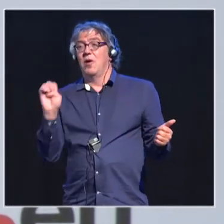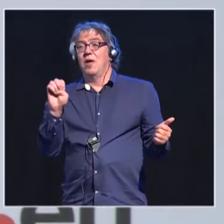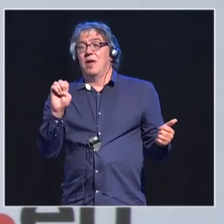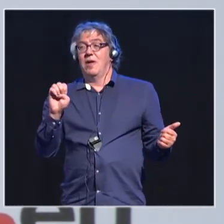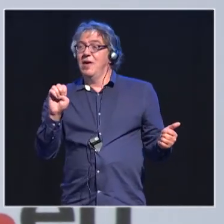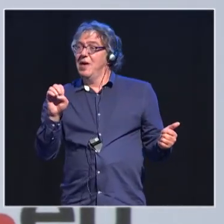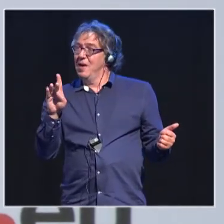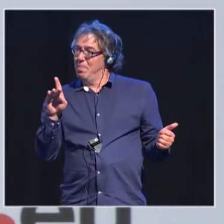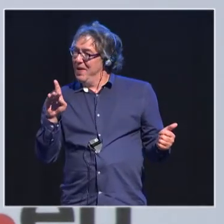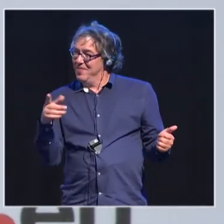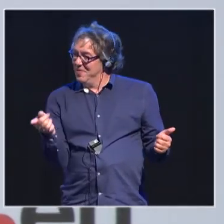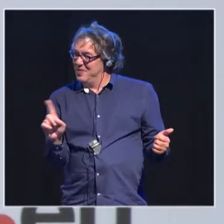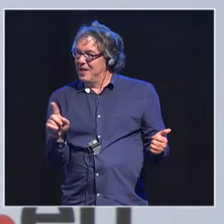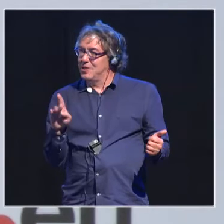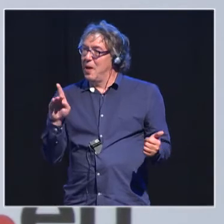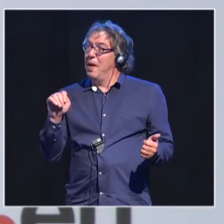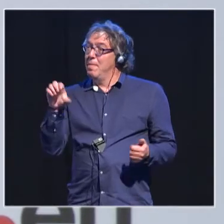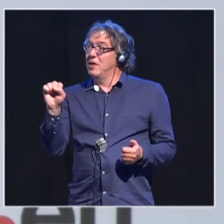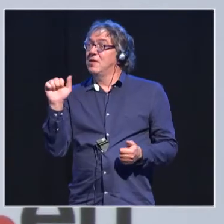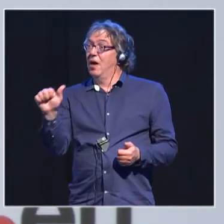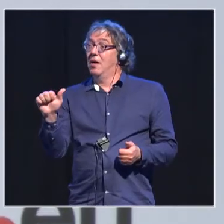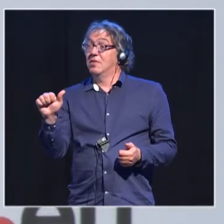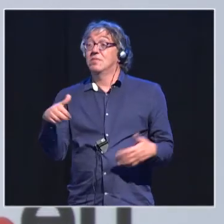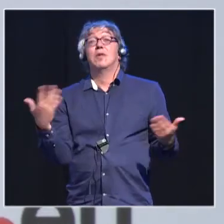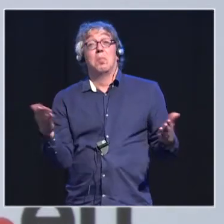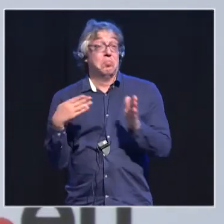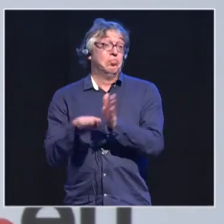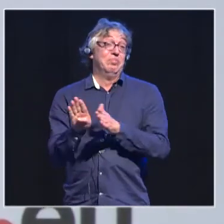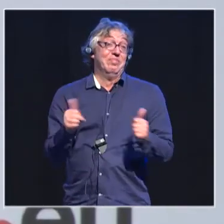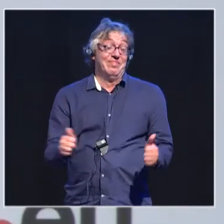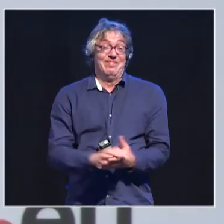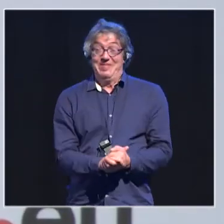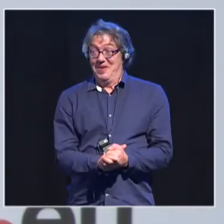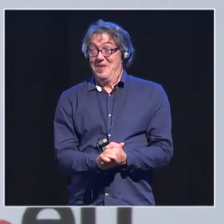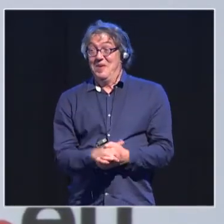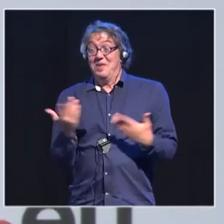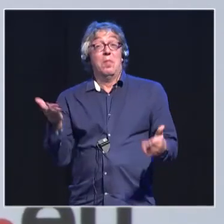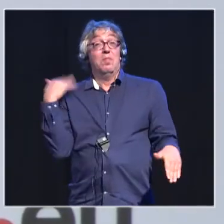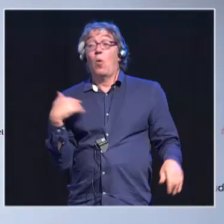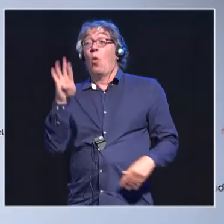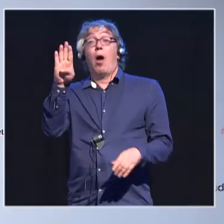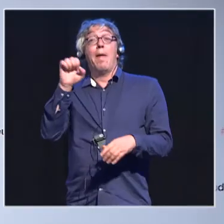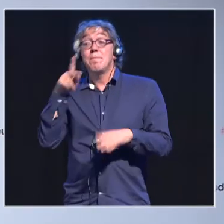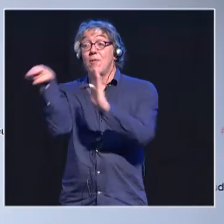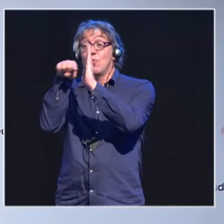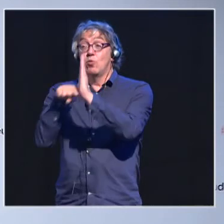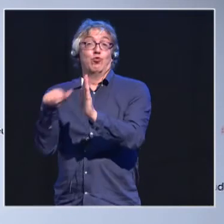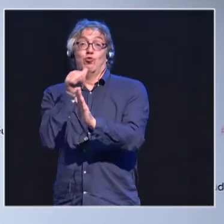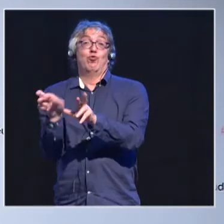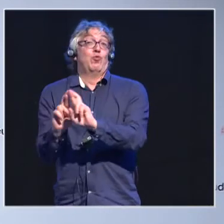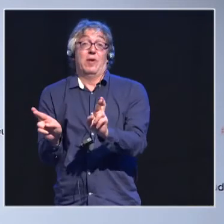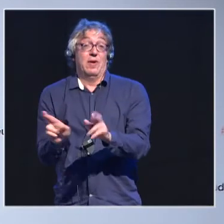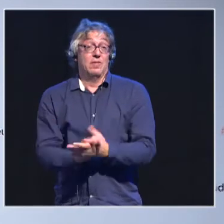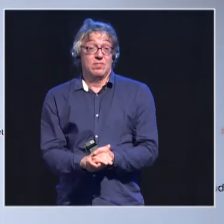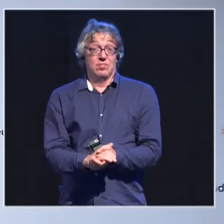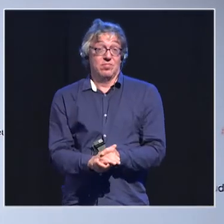of the application or the telecom network, it's because banking regulations were not ready to do that. And we see this in our industry day in,